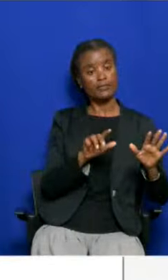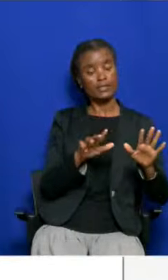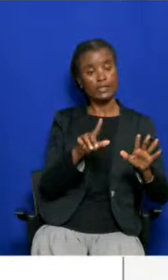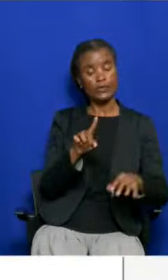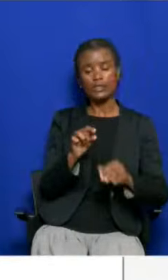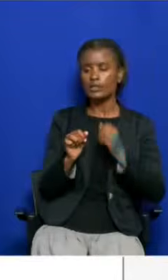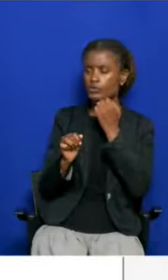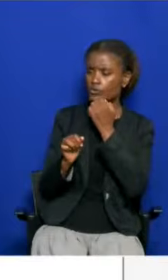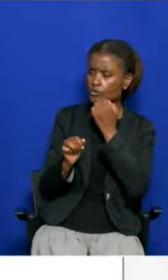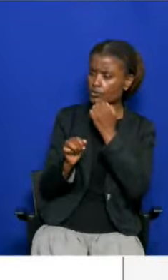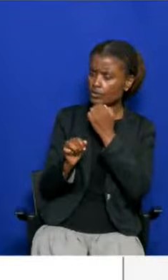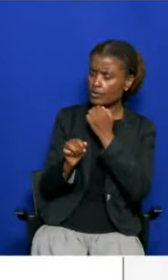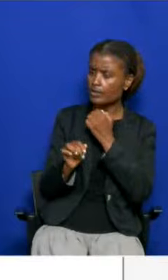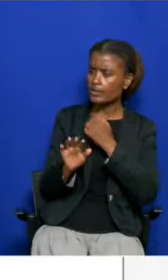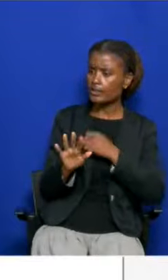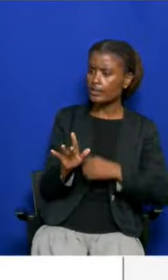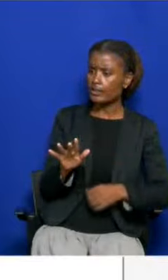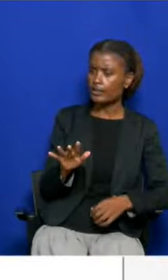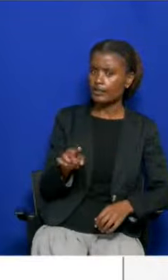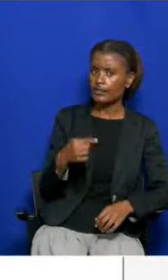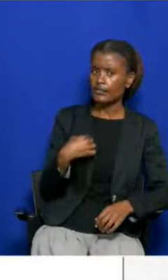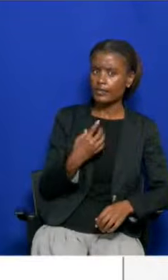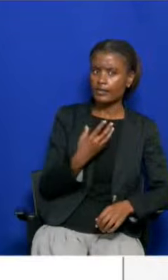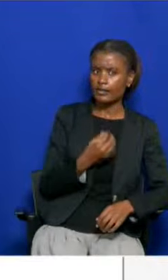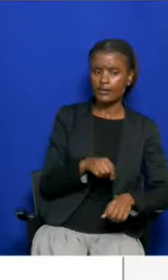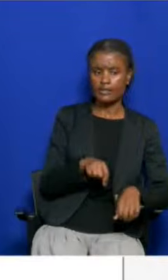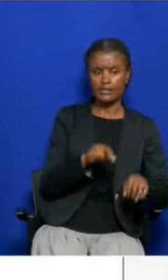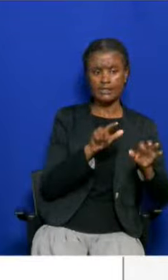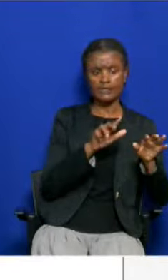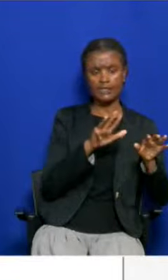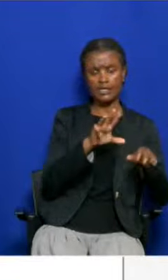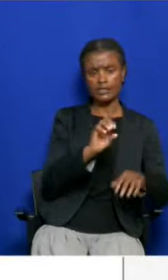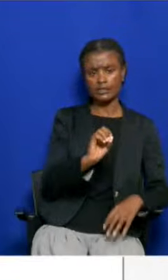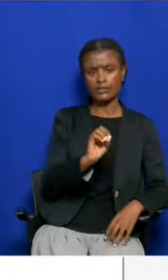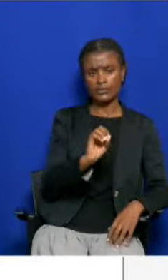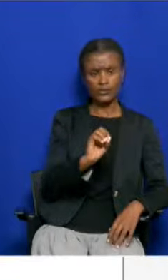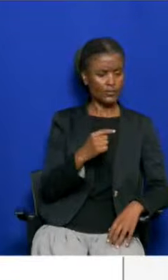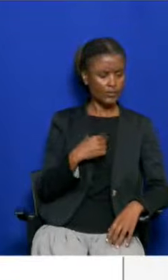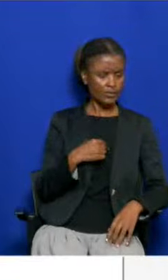I only have 790. I don't have 791.